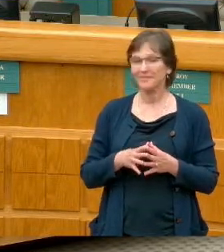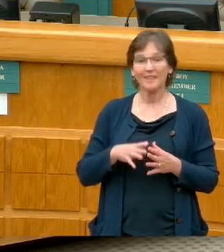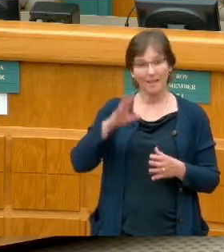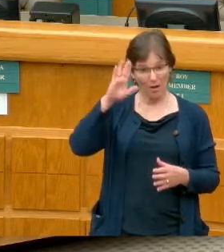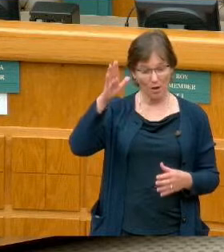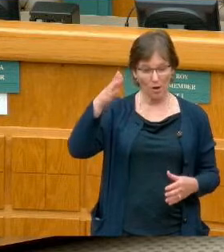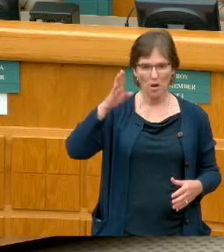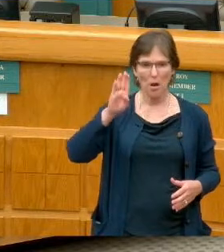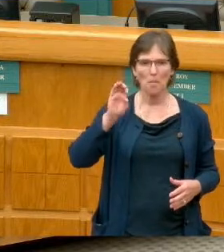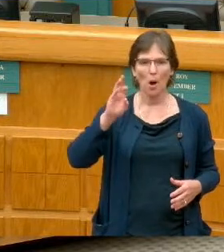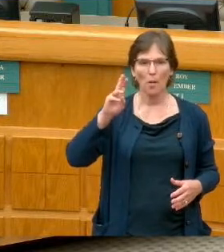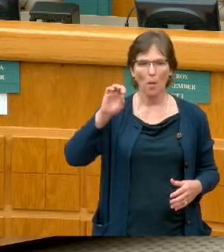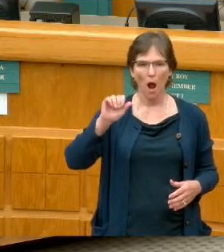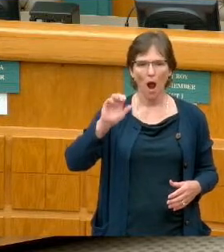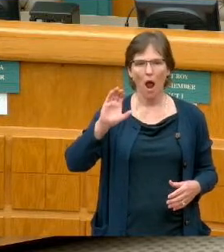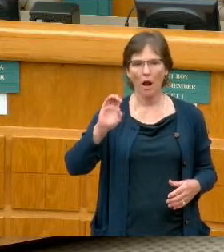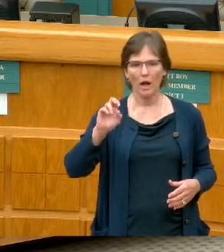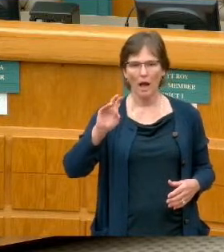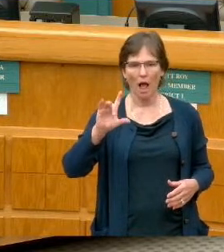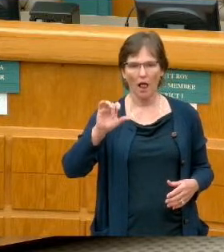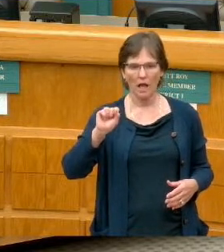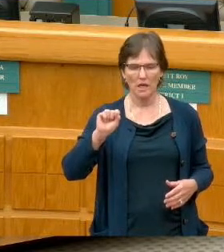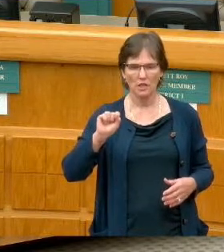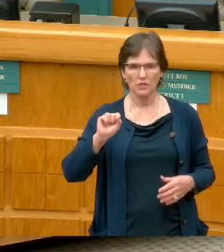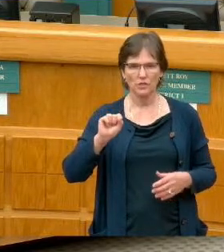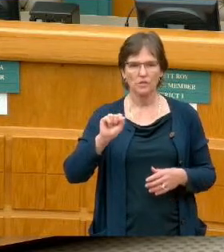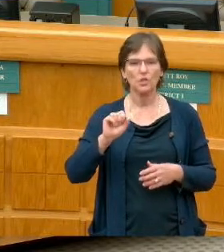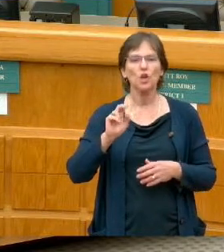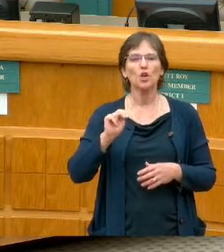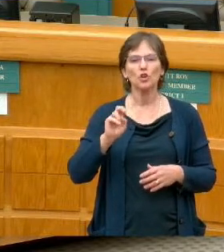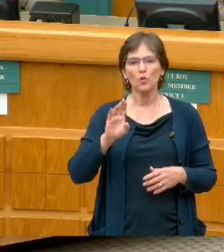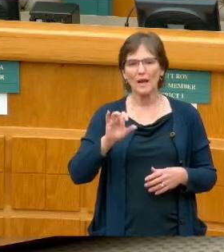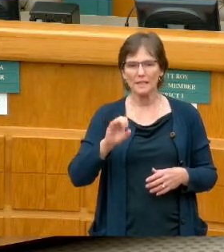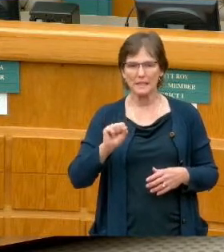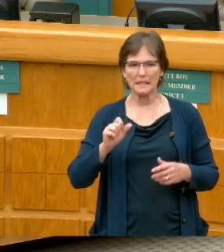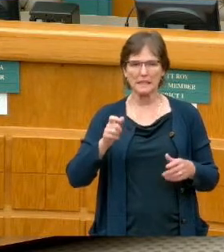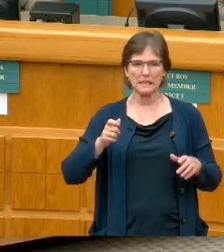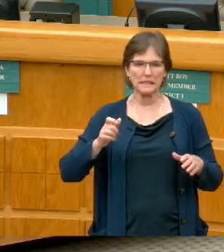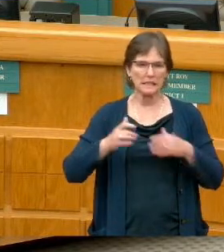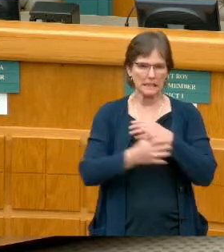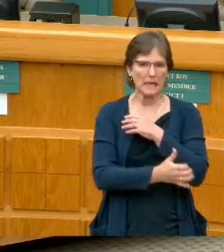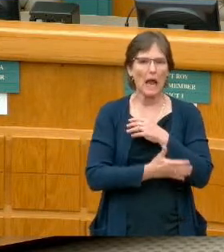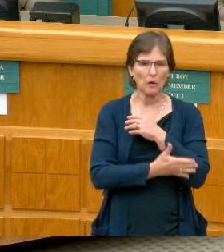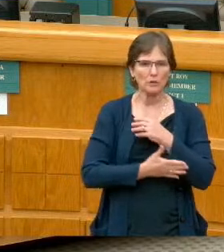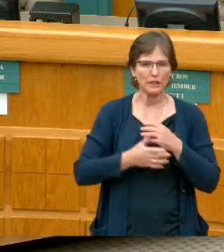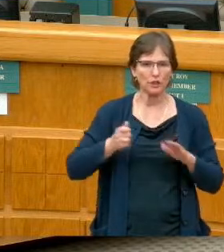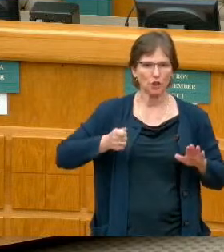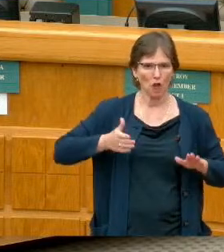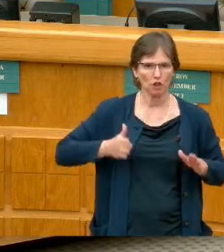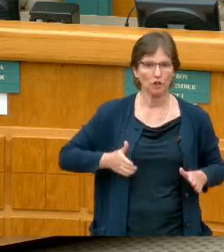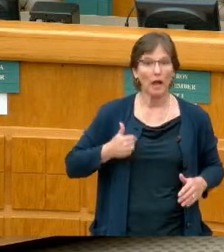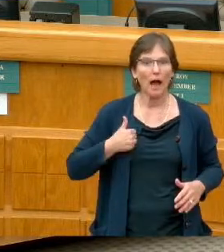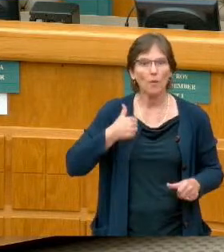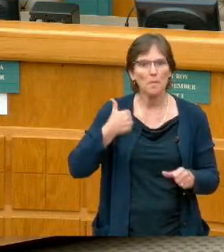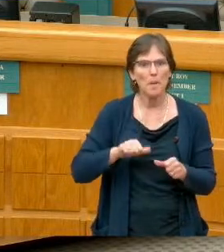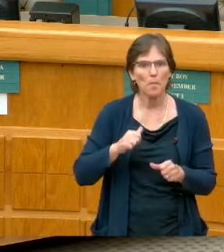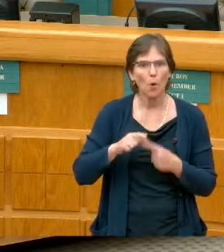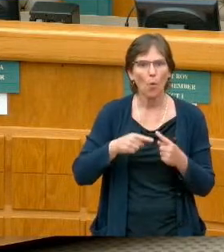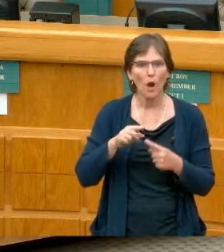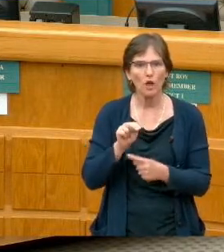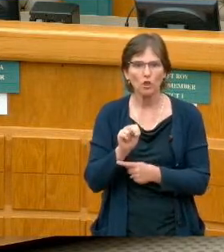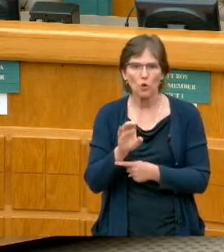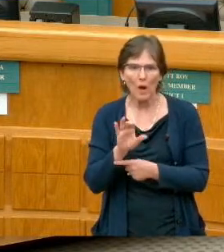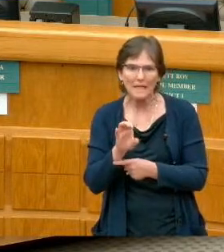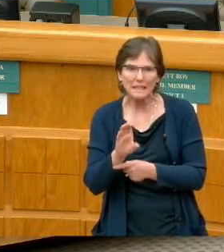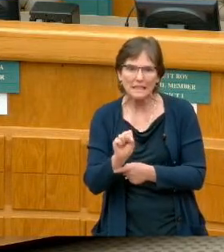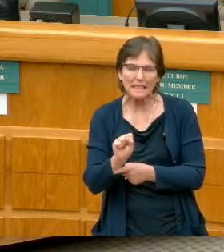Barbara Canales, Nueces County Judge. Director Rodriguez, I remember when we were worst in the country, and we said we wanted to be first in